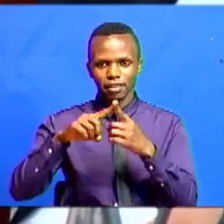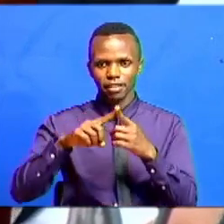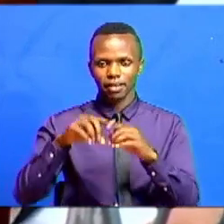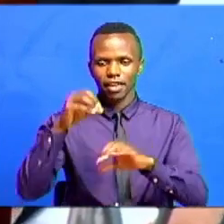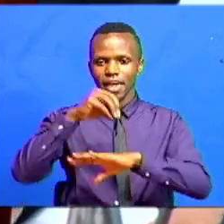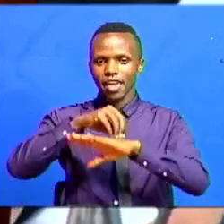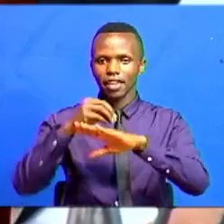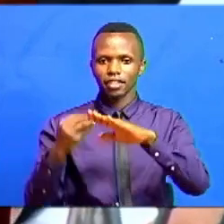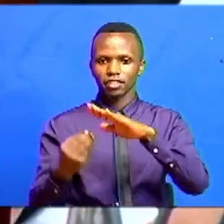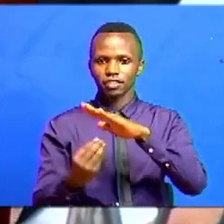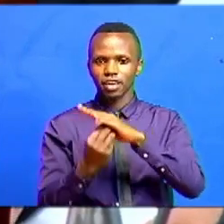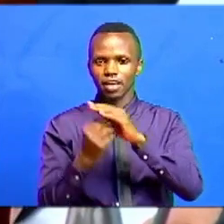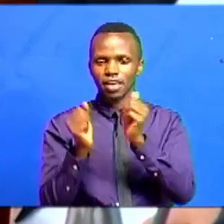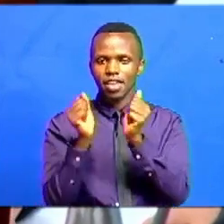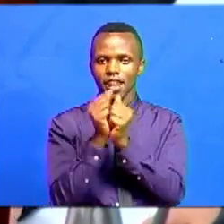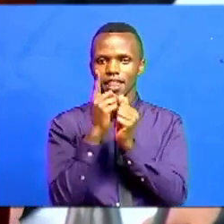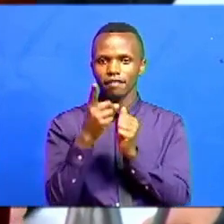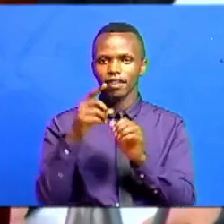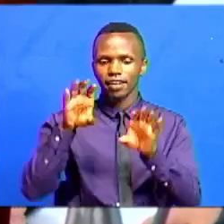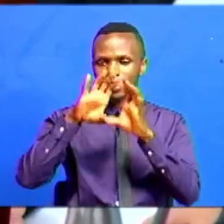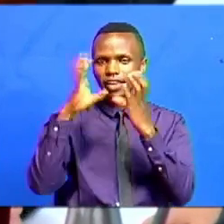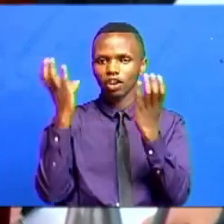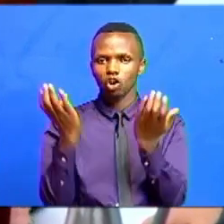11th globally.